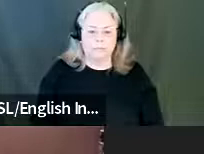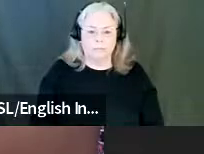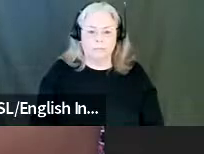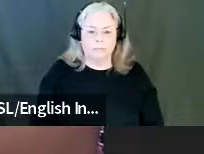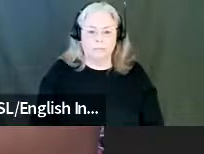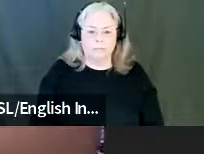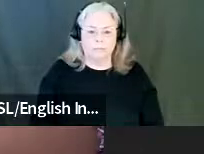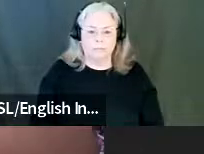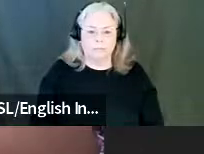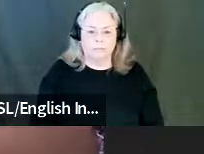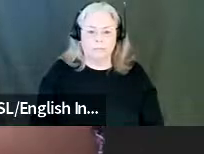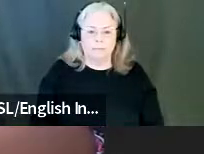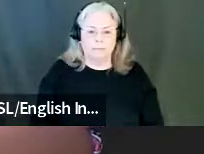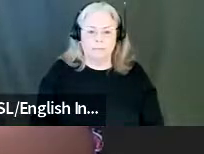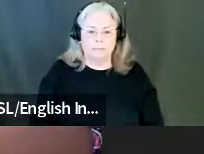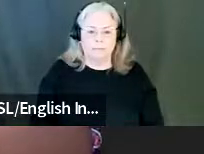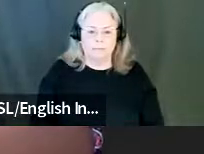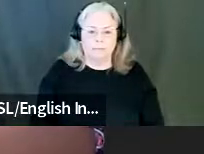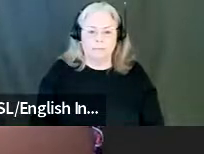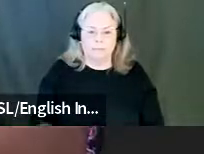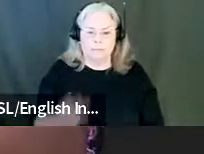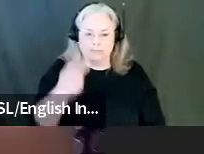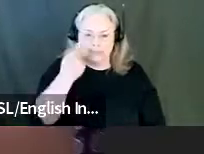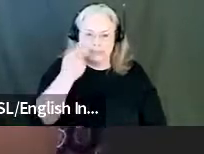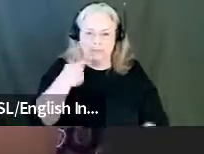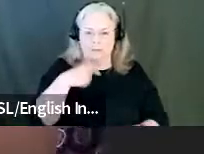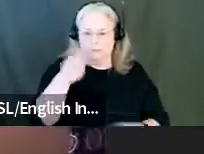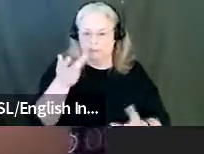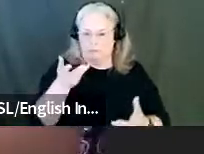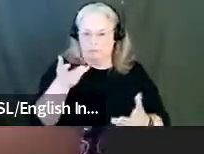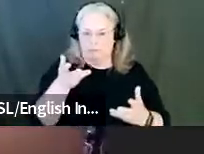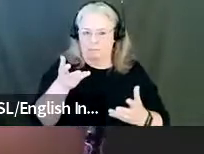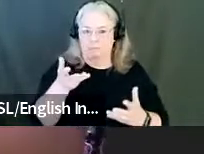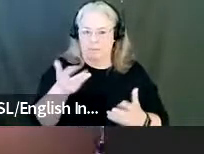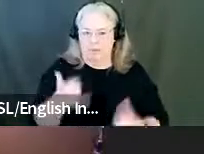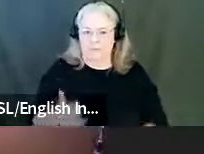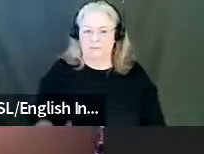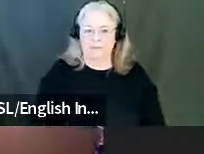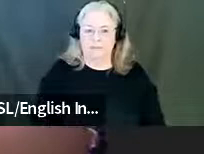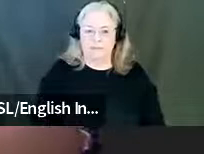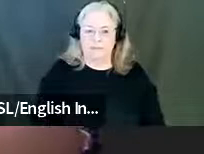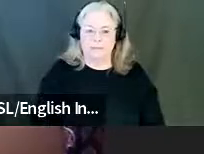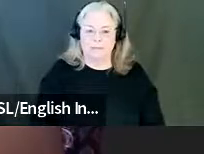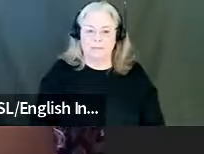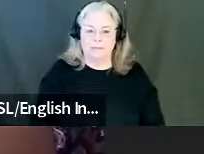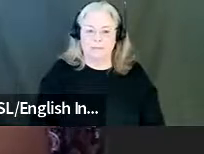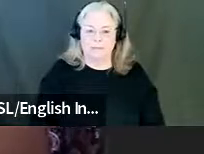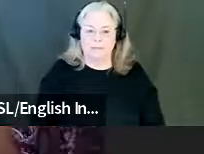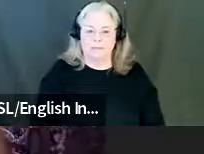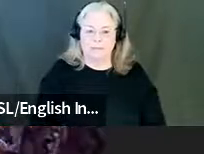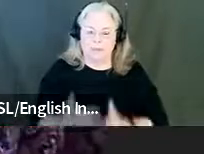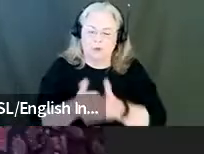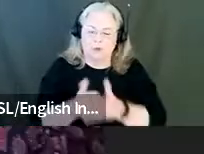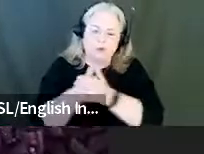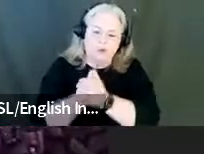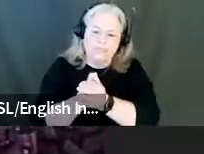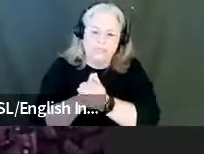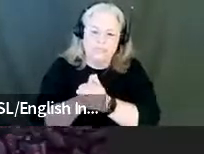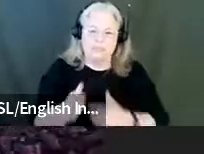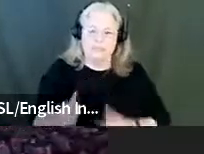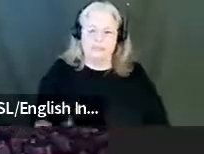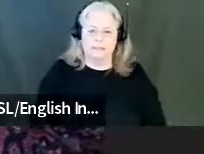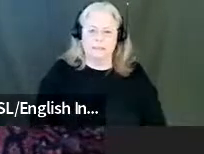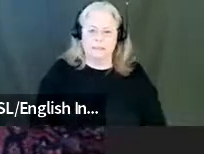And so see how I tear and then it lifts up? So I put it together and squeeze it, okay?